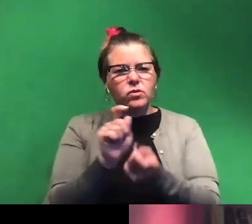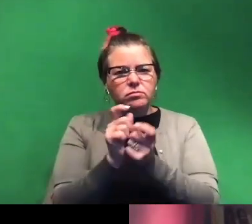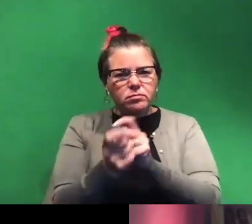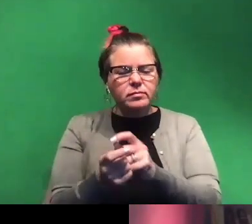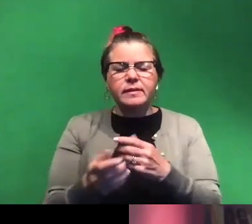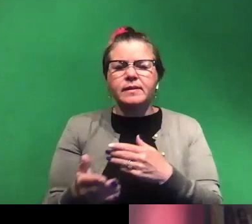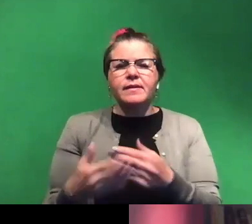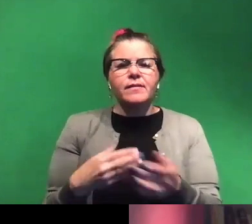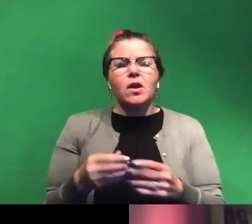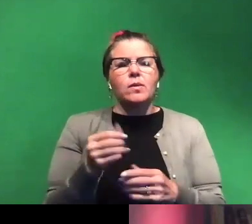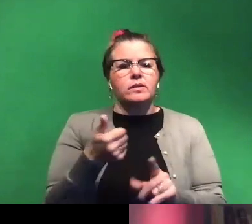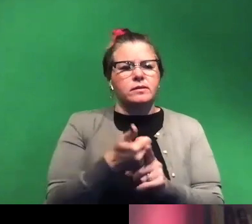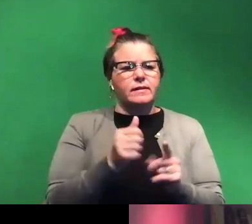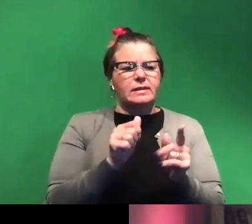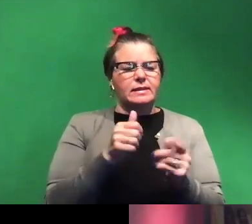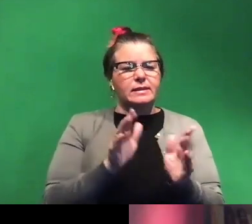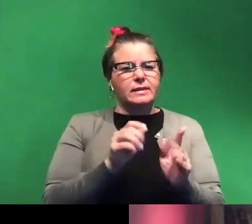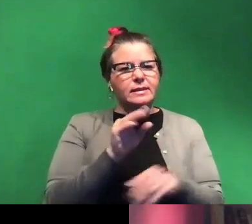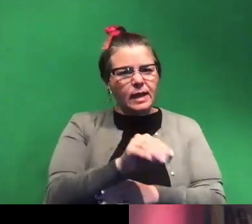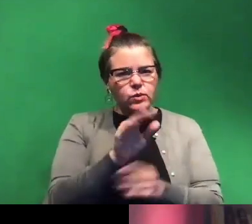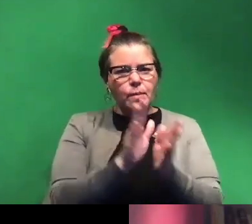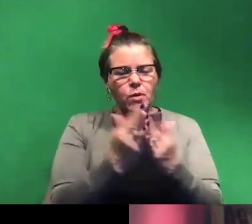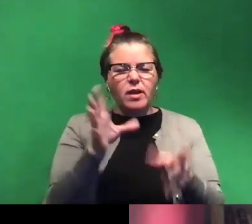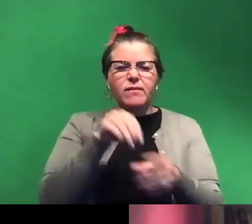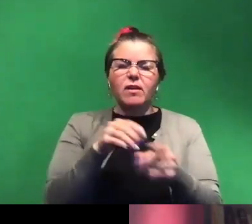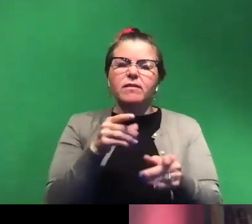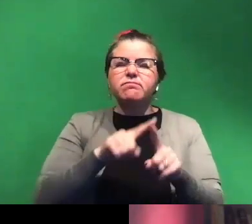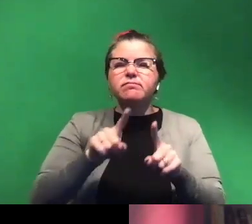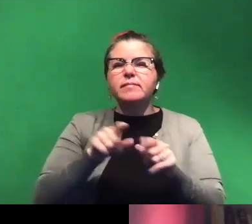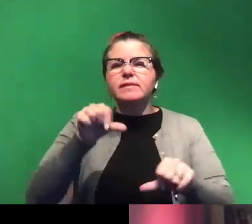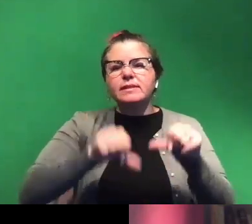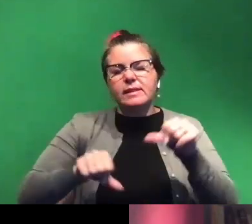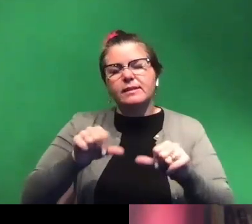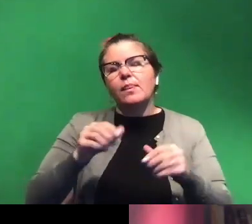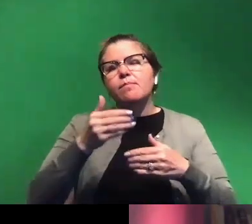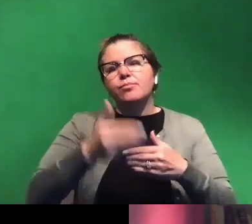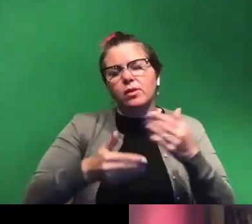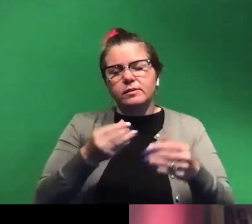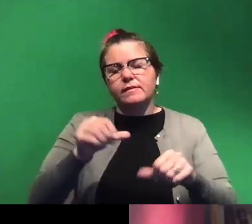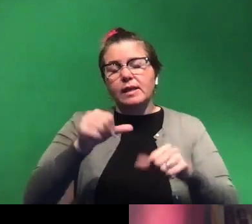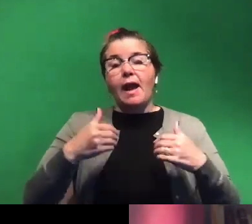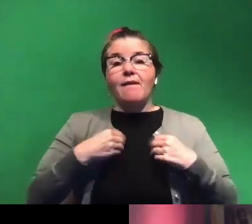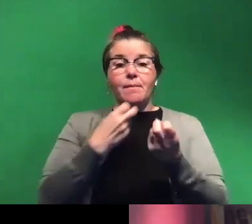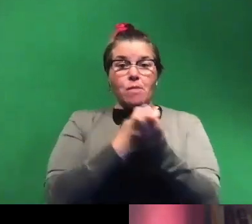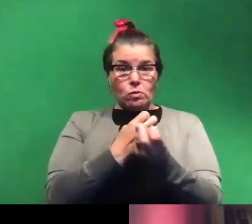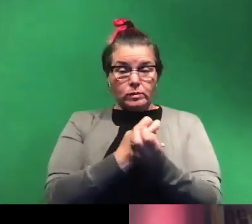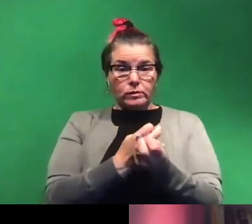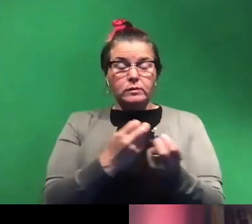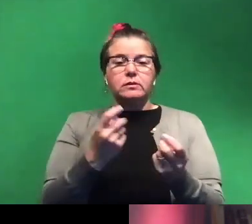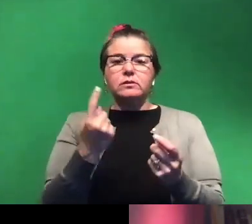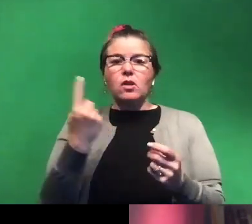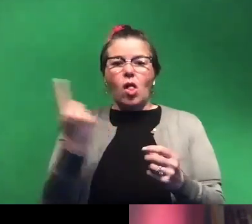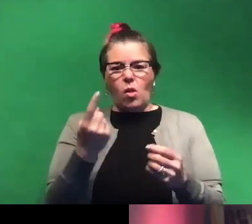it's a dinosaur book, it involves a lot of science. It's mostly about the process of science. Like, okay, we have the bones. They've always